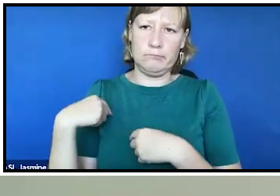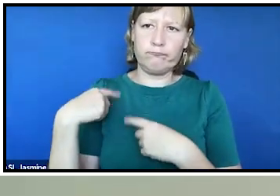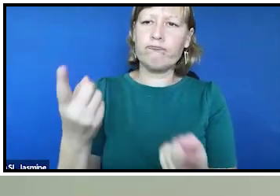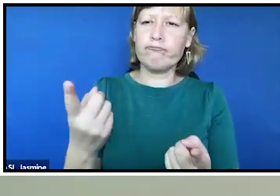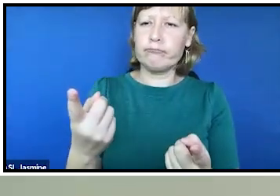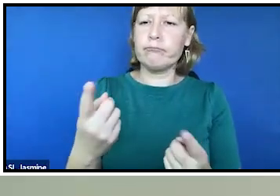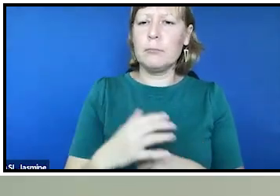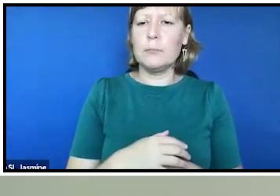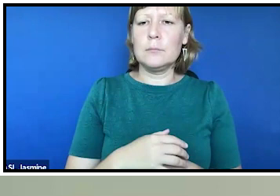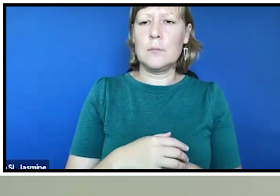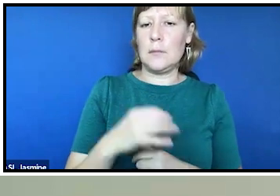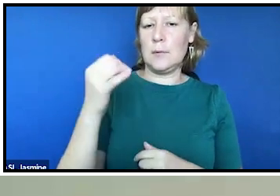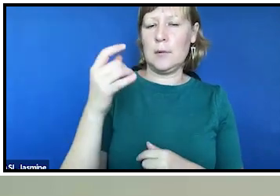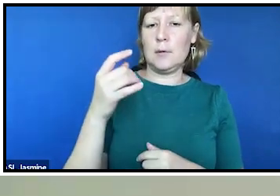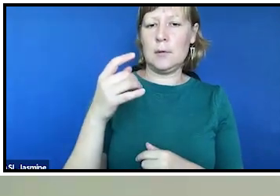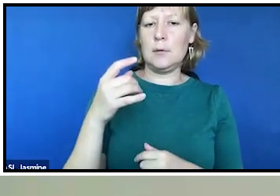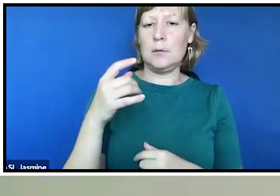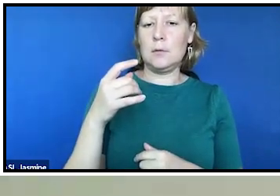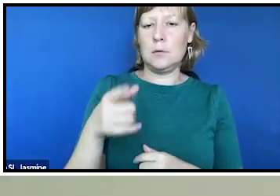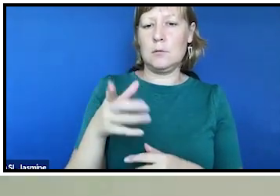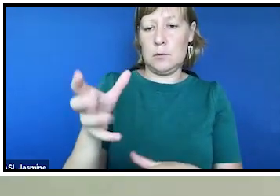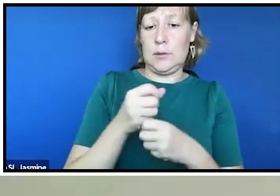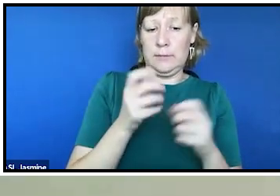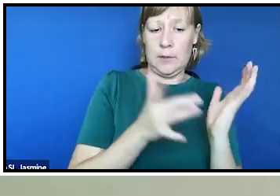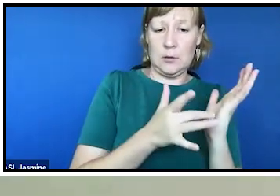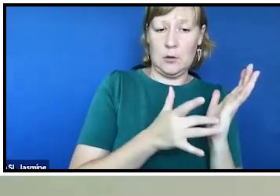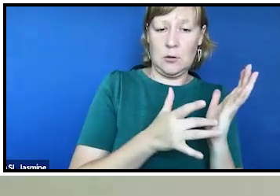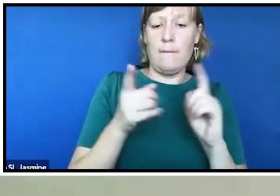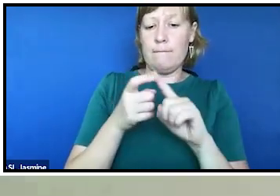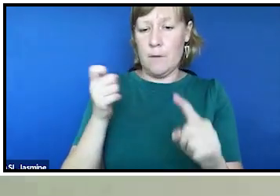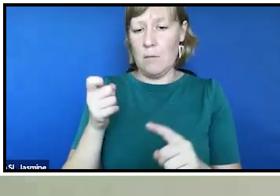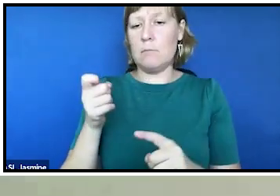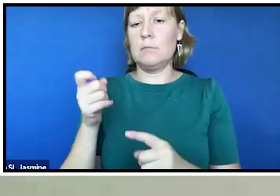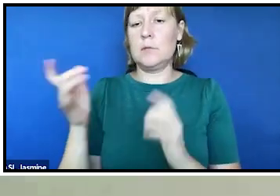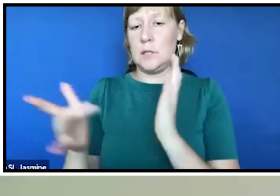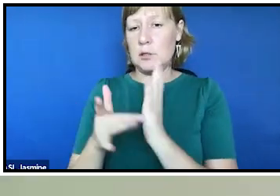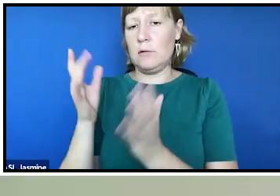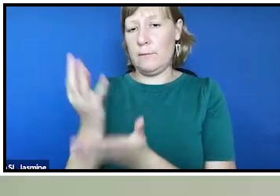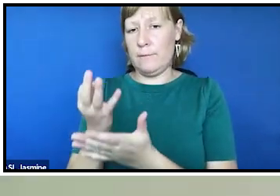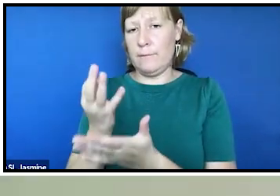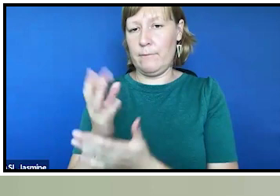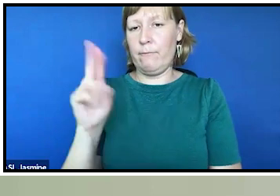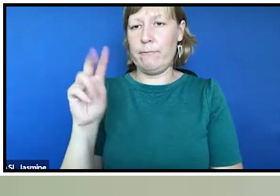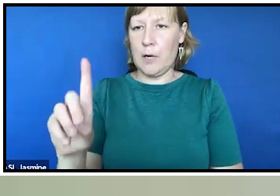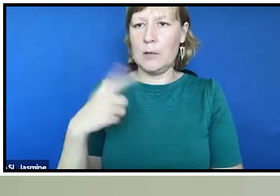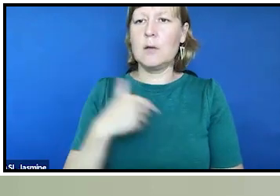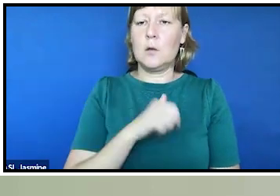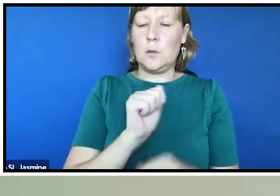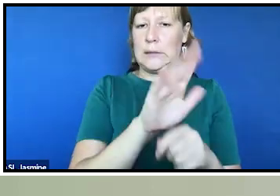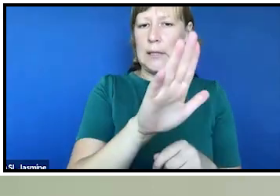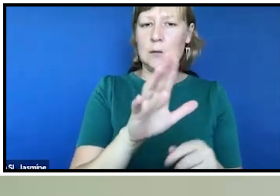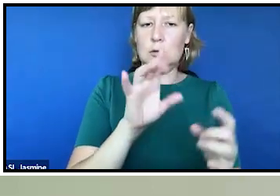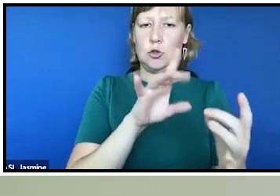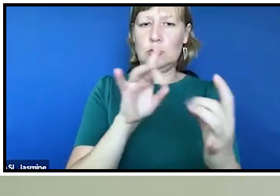fall, if you would have received technology through the technology fund, there was a survey that was sent out to either yourself or